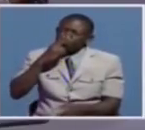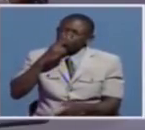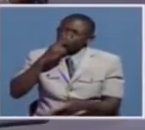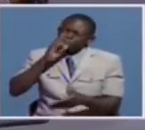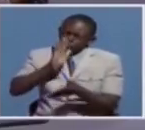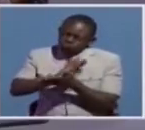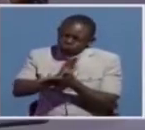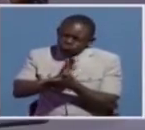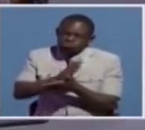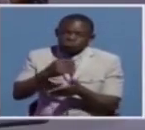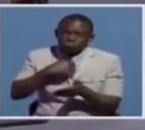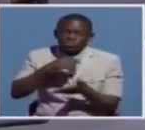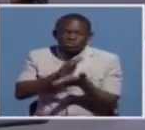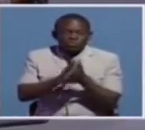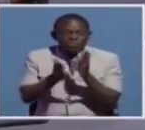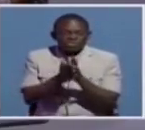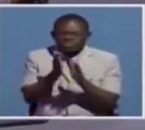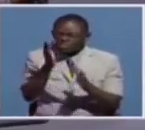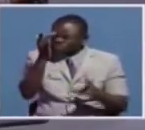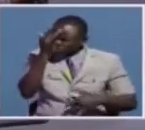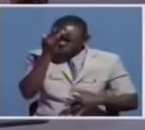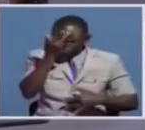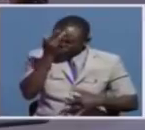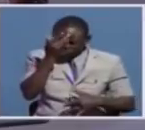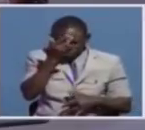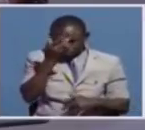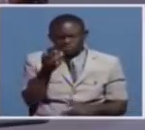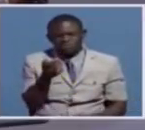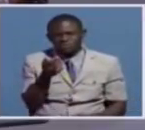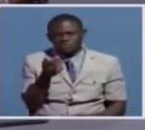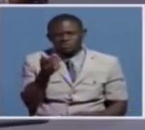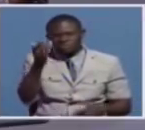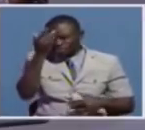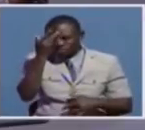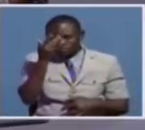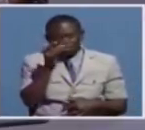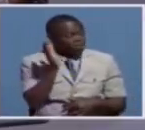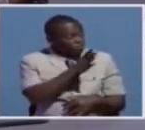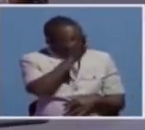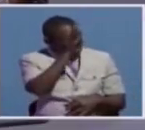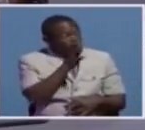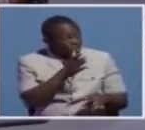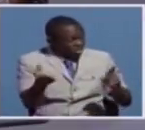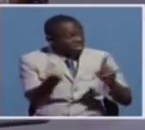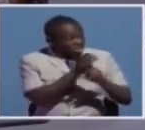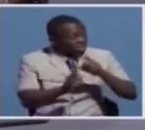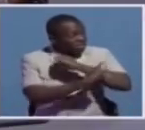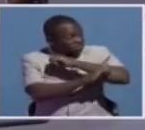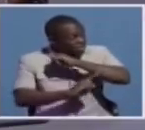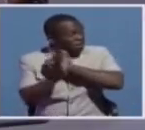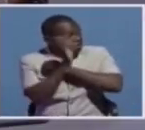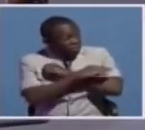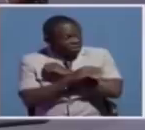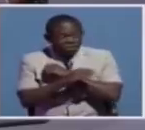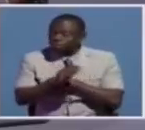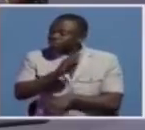know. They didn't find spanked? out. They didn't find out. I'm telling you, I'm confessing this to you now. No one knows this. No one knows this So story. maybe Dr. Kaunda has to